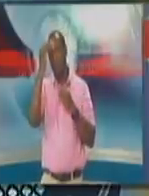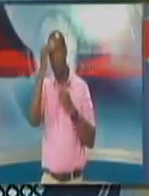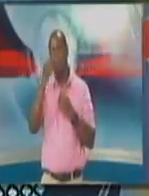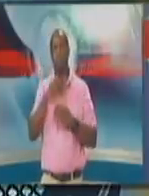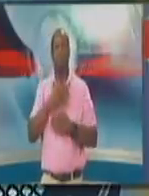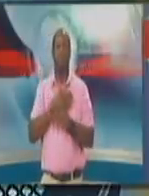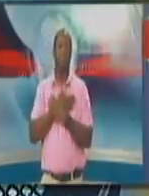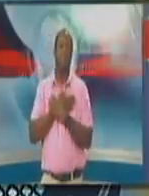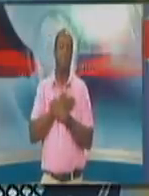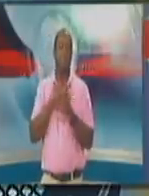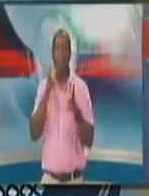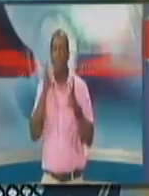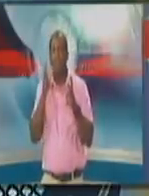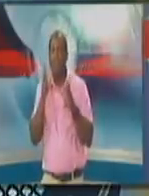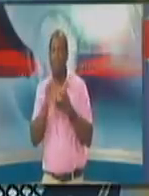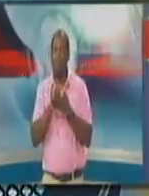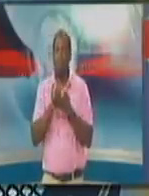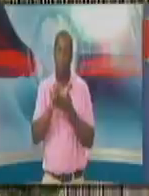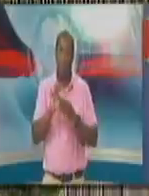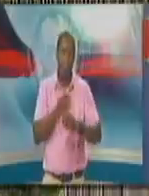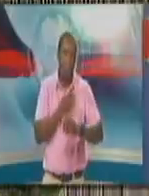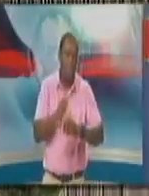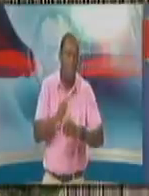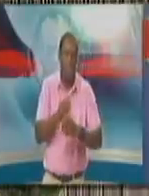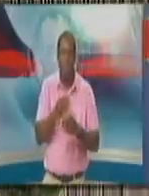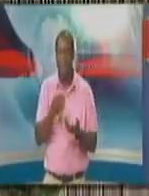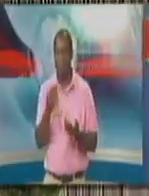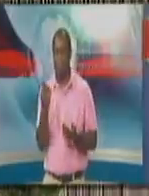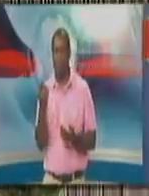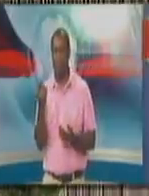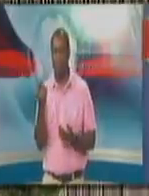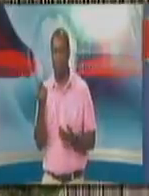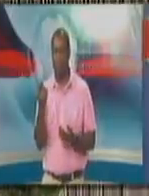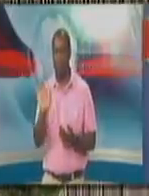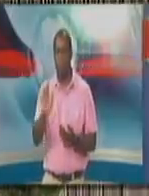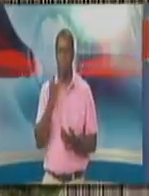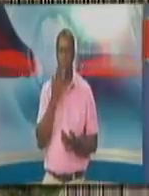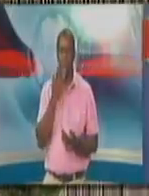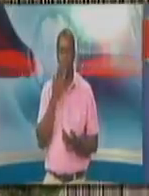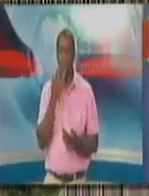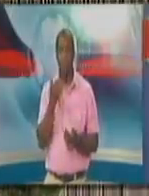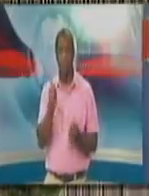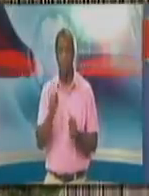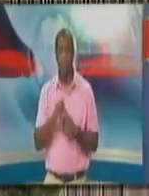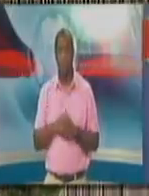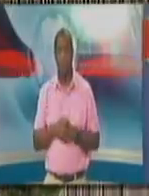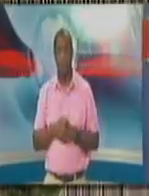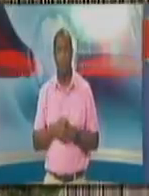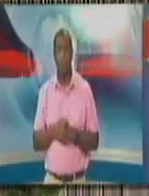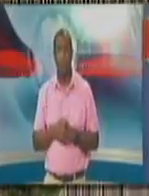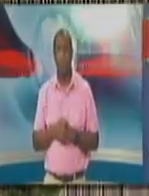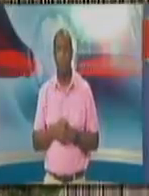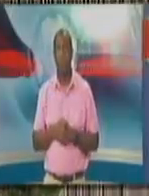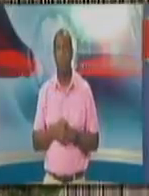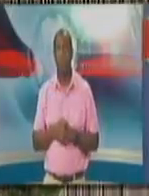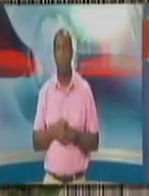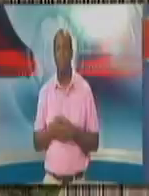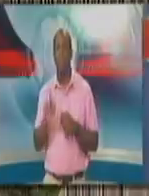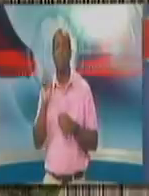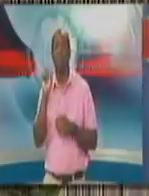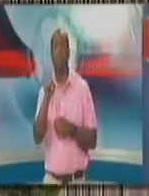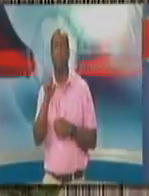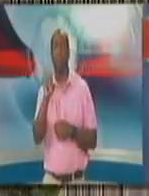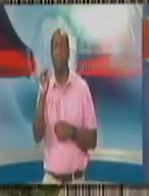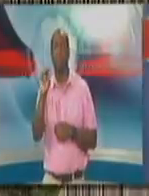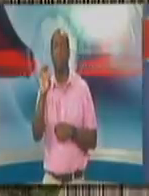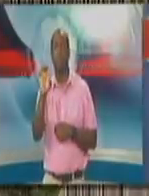it. Thank you very much. Before I go to another member of the media, I have a question to the CMO. Mm-hmm. So why